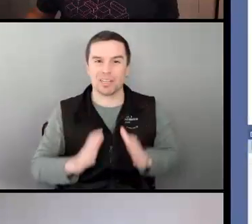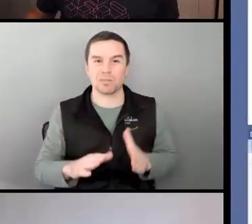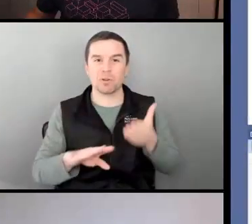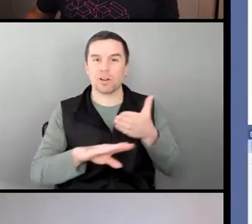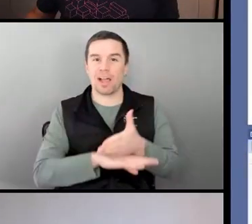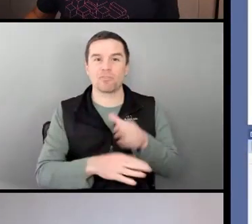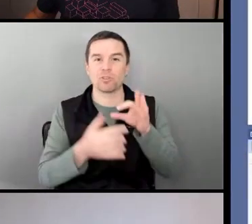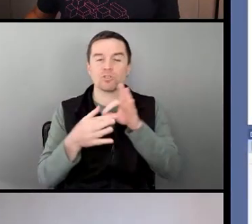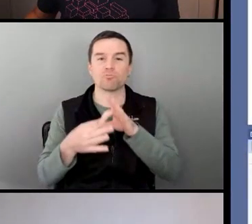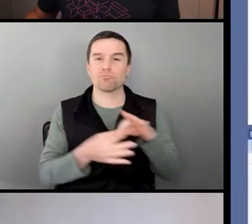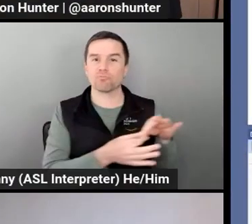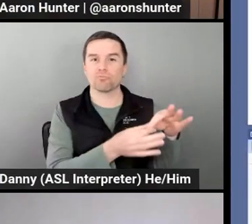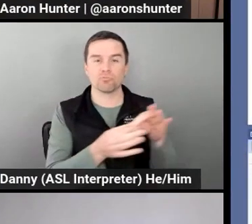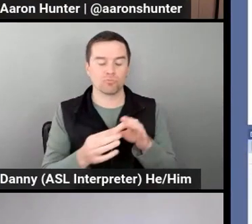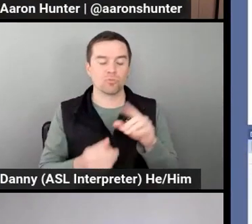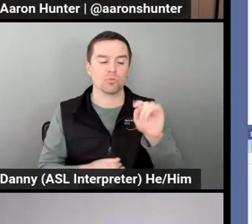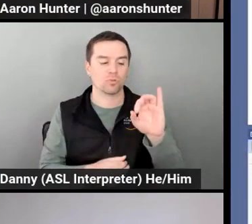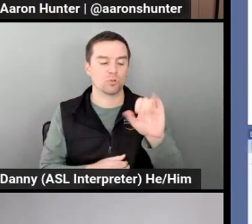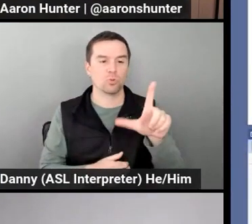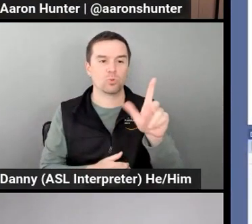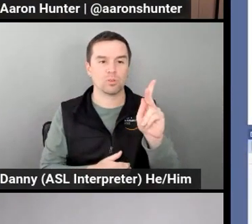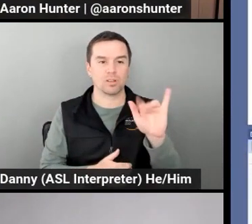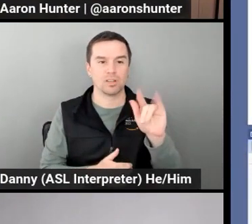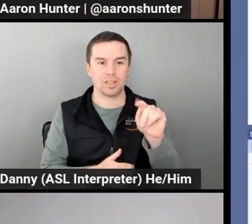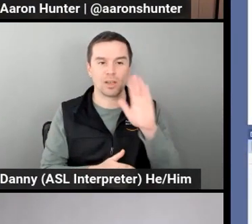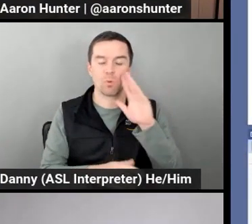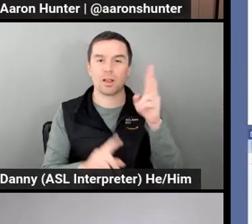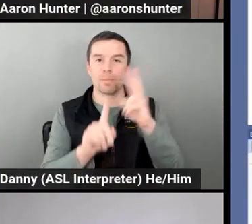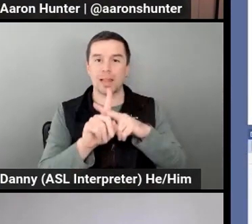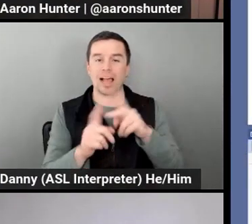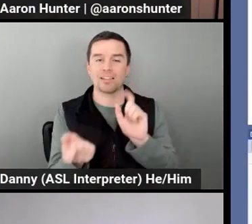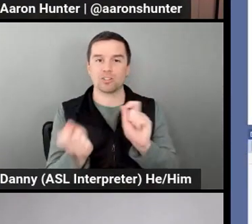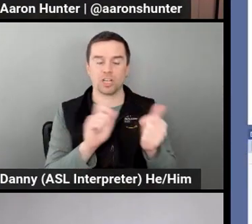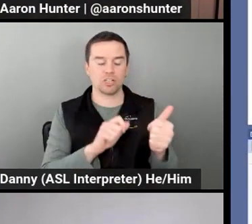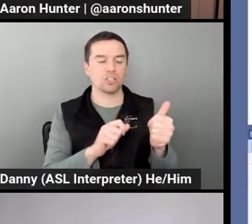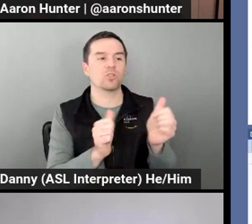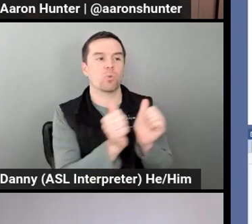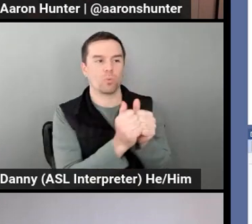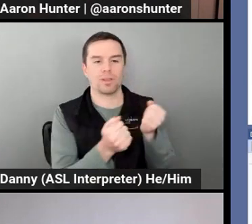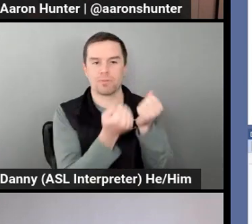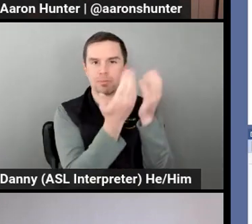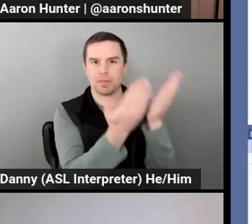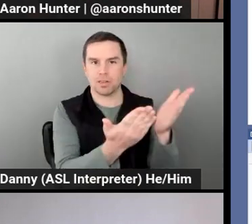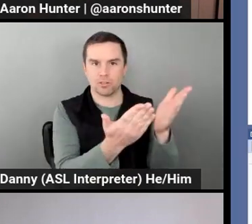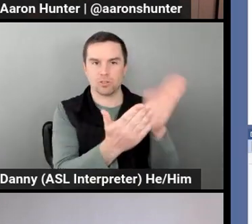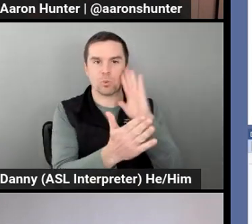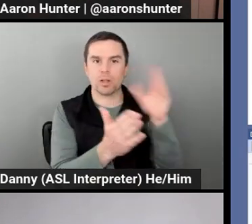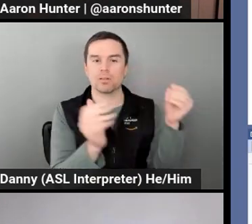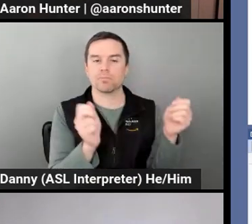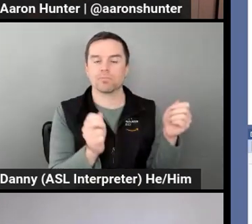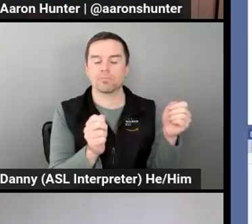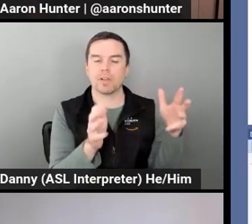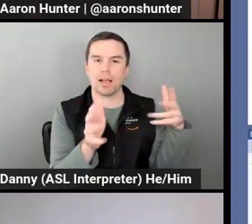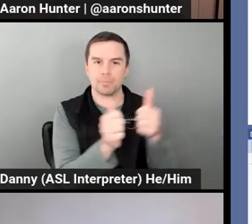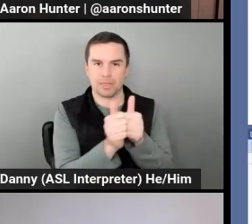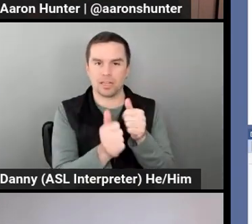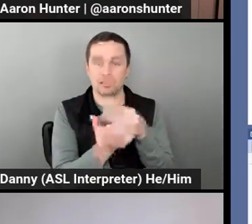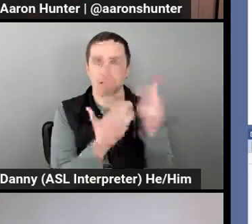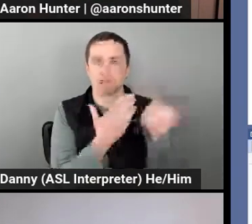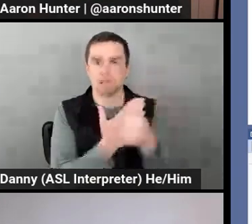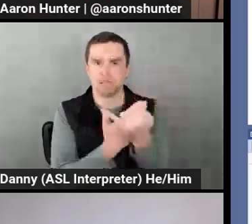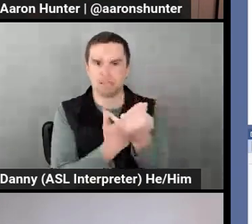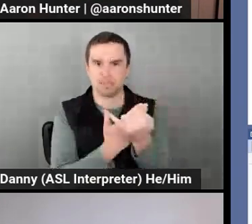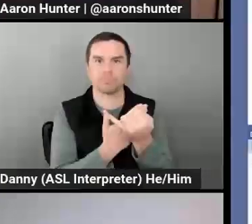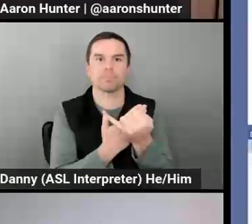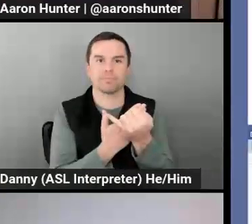the toolkit will do is apply those changes where it has recommendations, updating your project, CS project